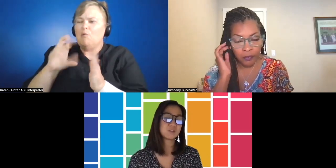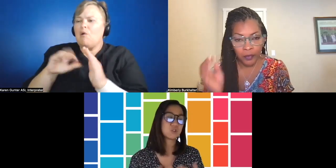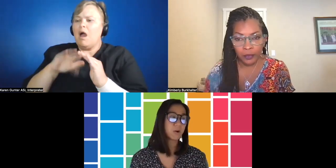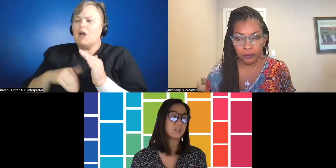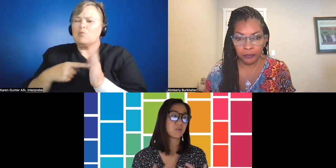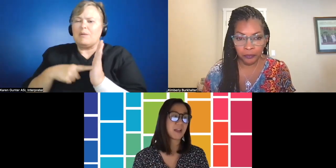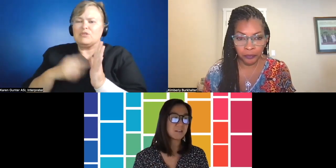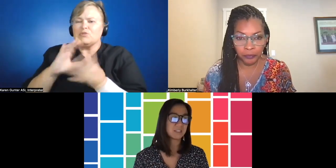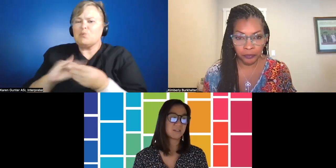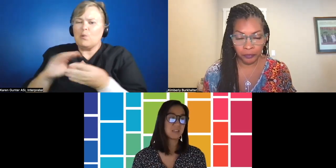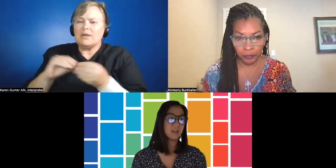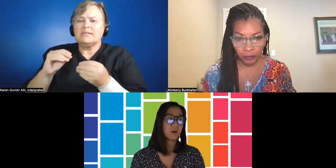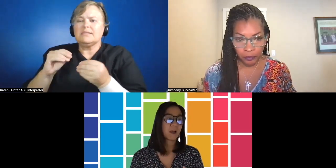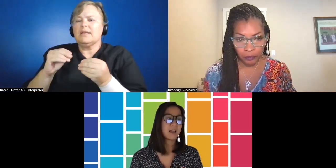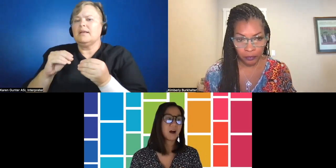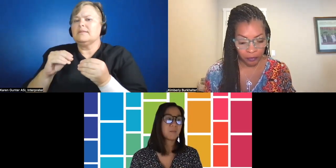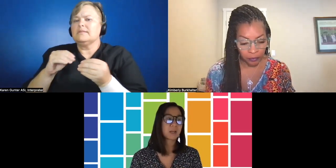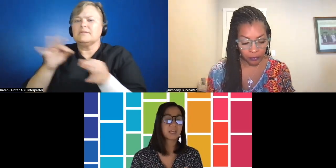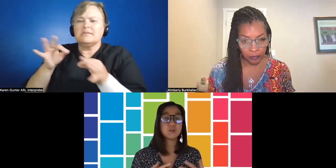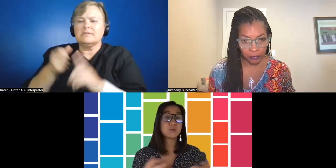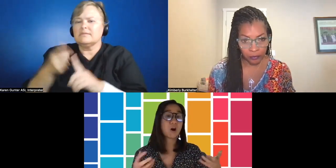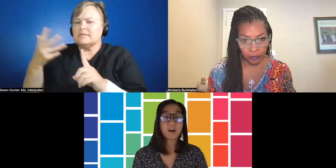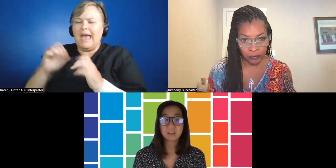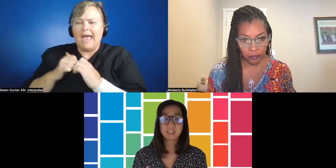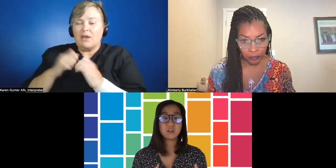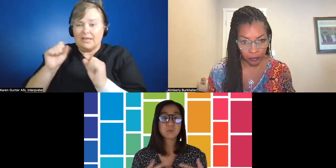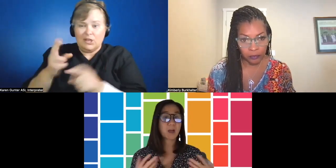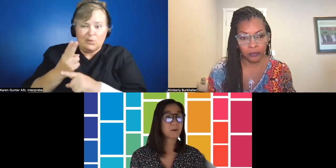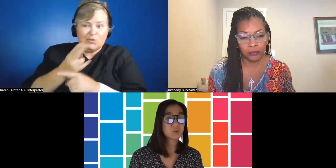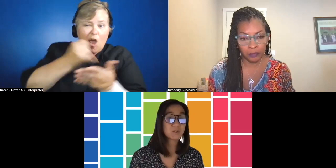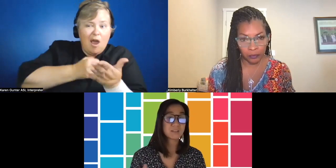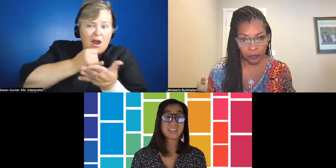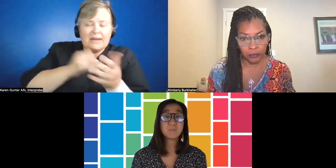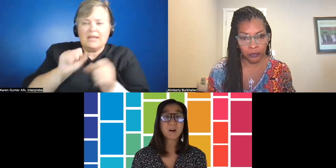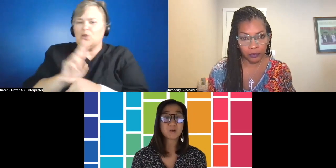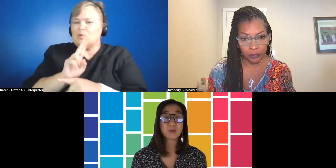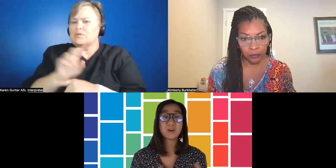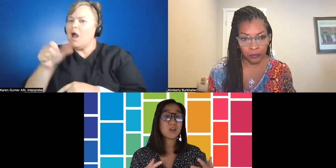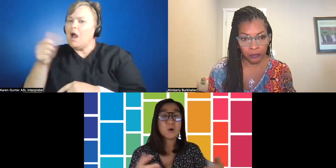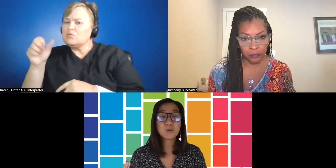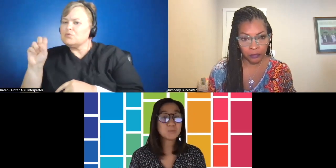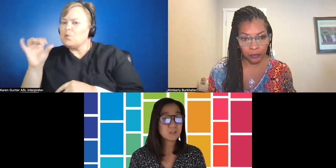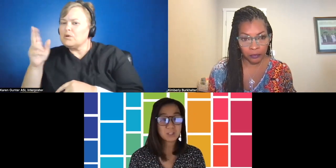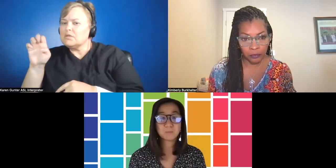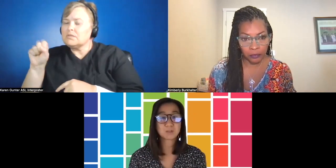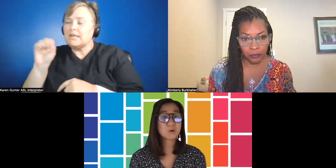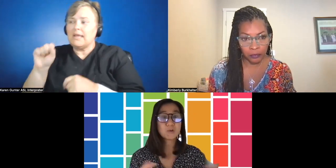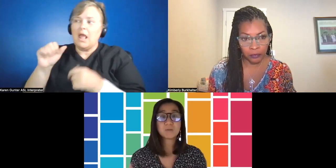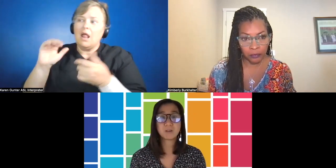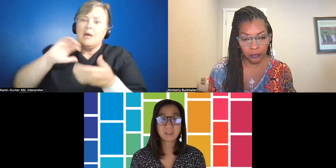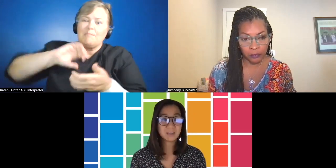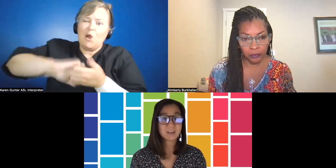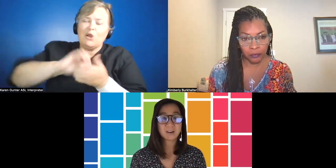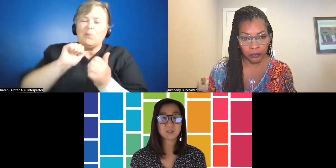underrepresented stories or narratives, right? Can you use art? Can you use primary sources? Can you partner with local museums,